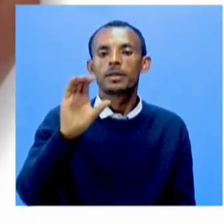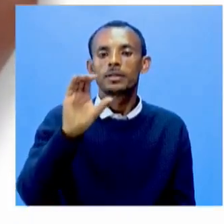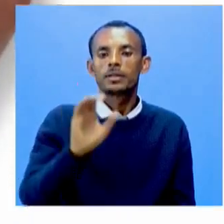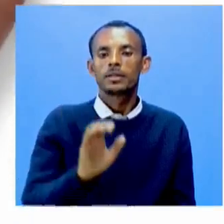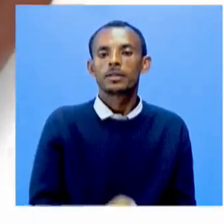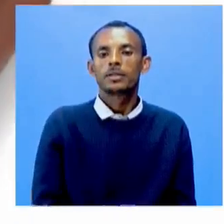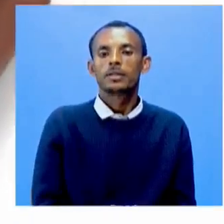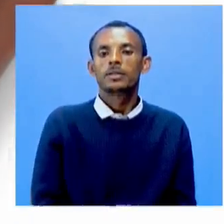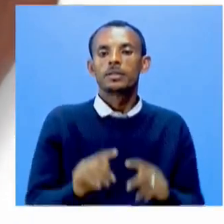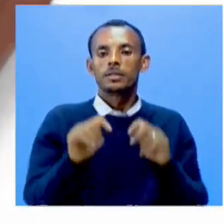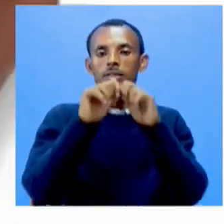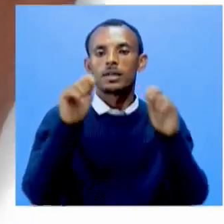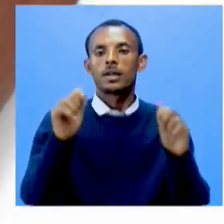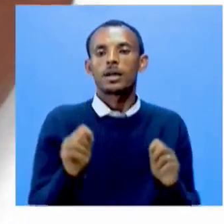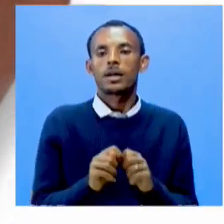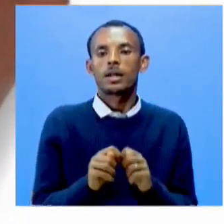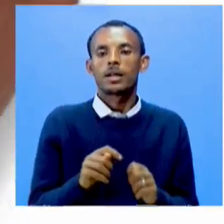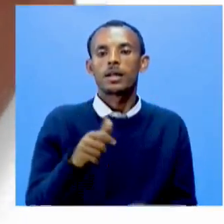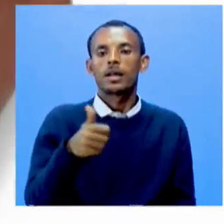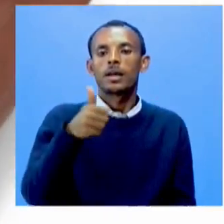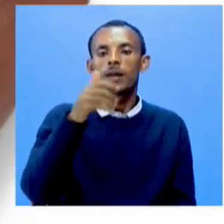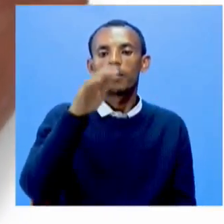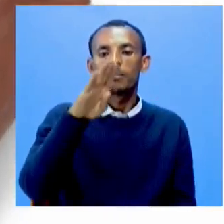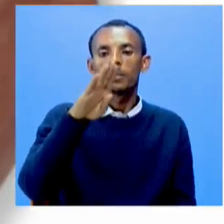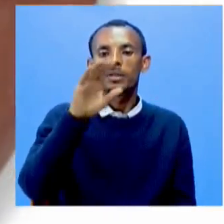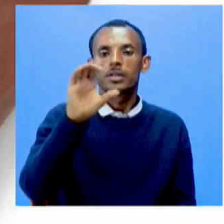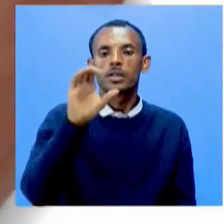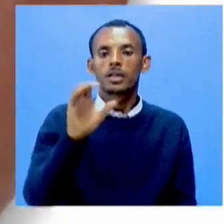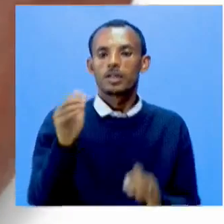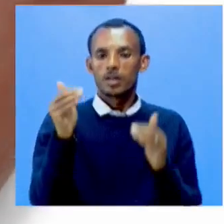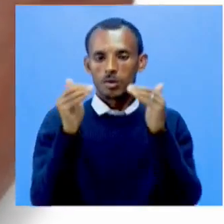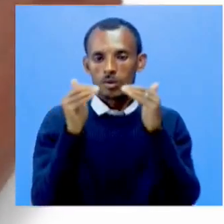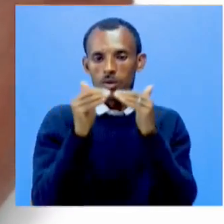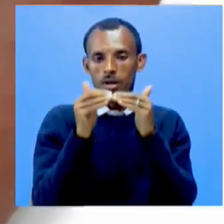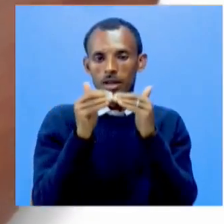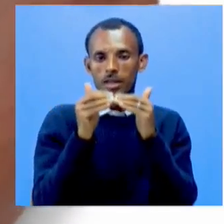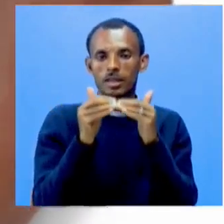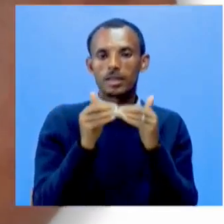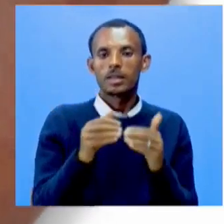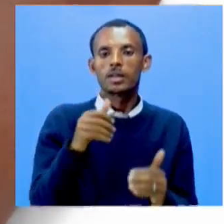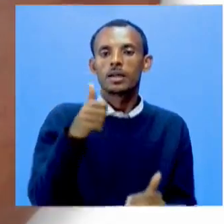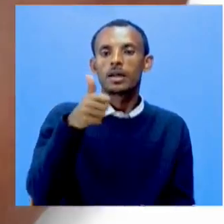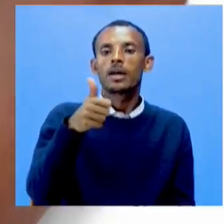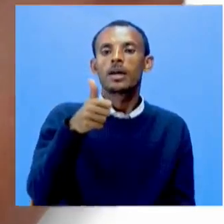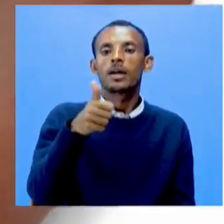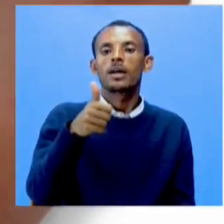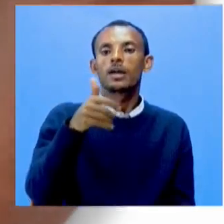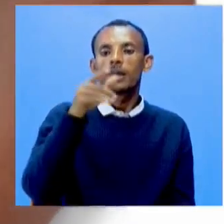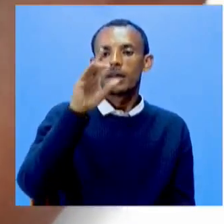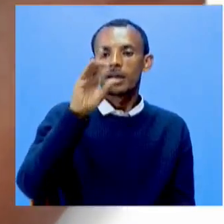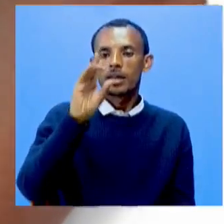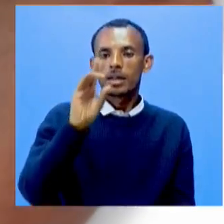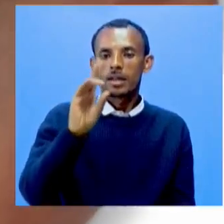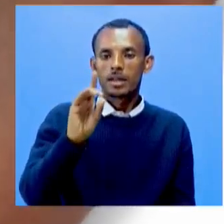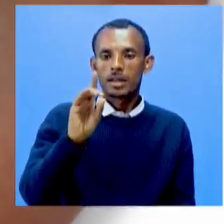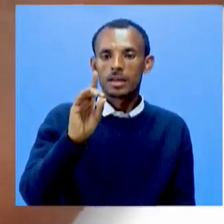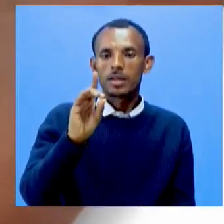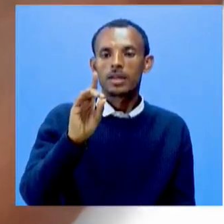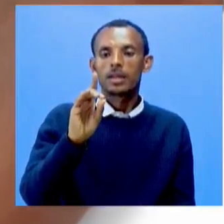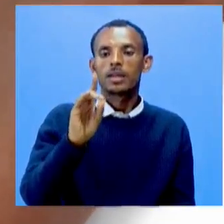Triangle ABC is this. Triangle ABC is congruent to triangle ADC. Triangle